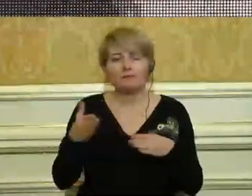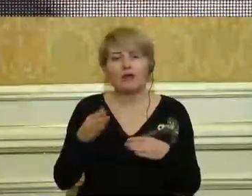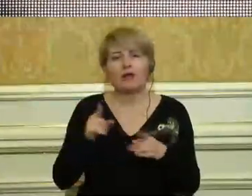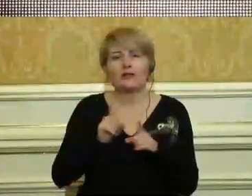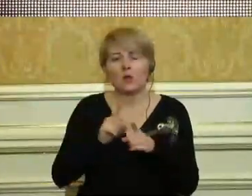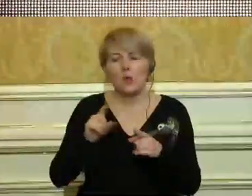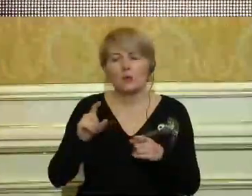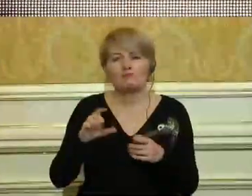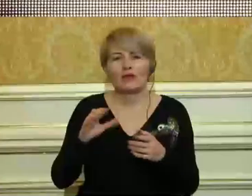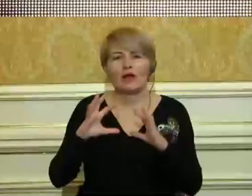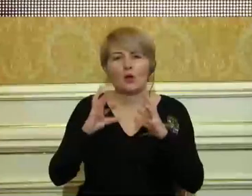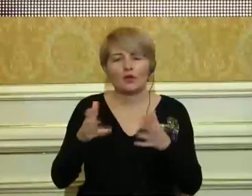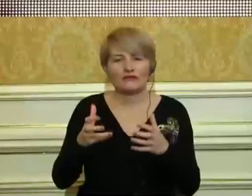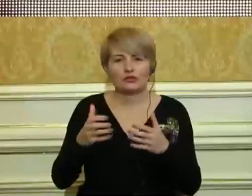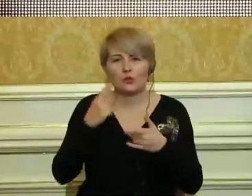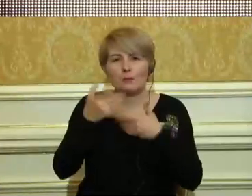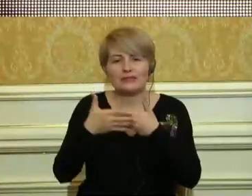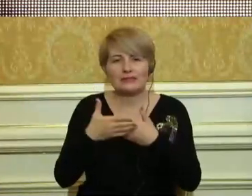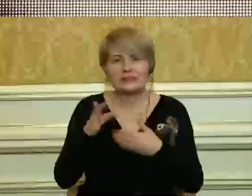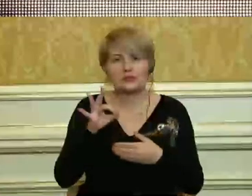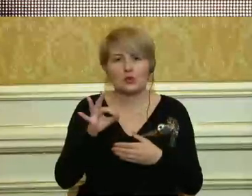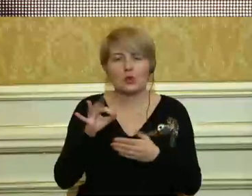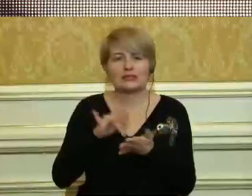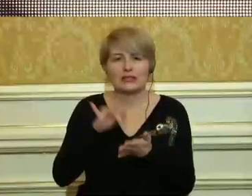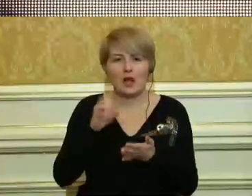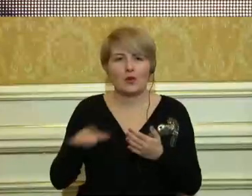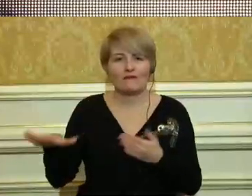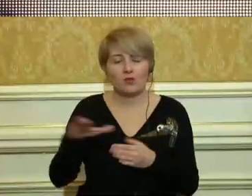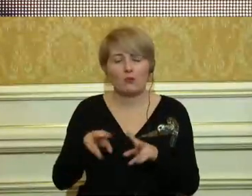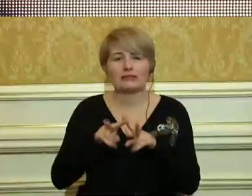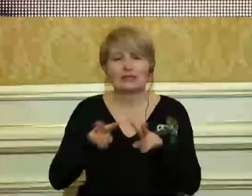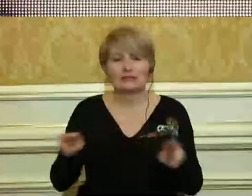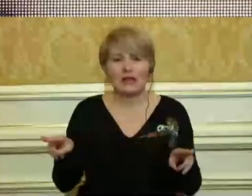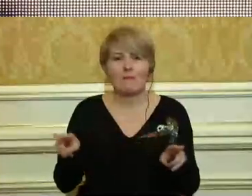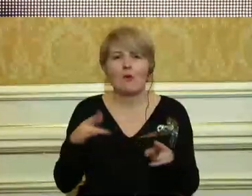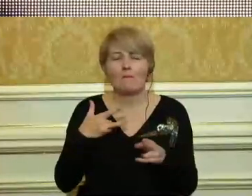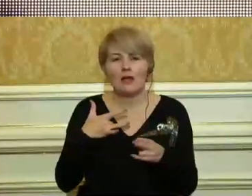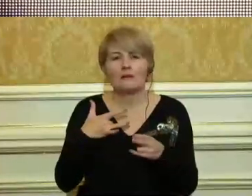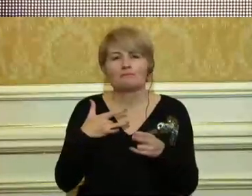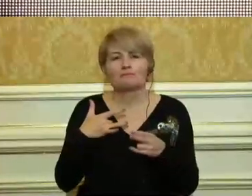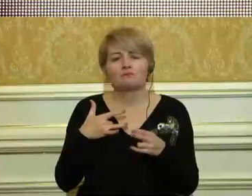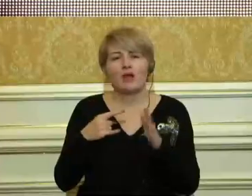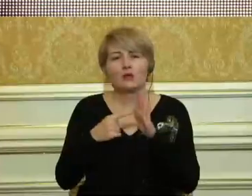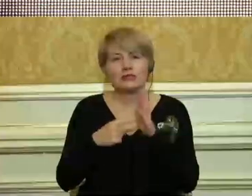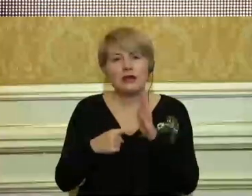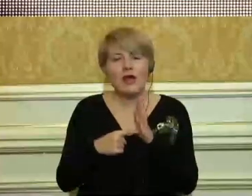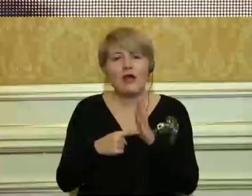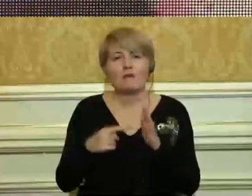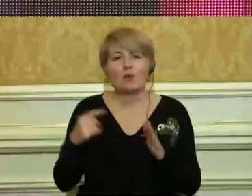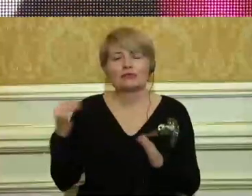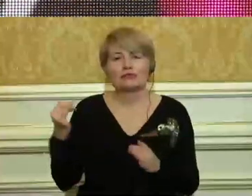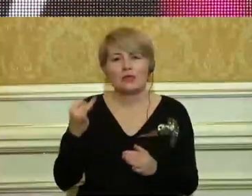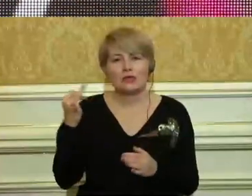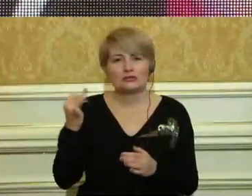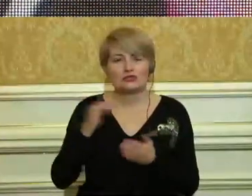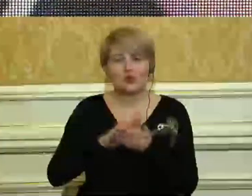Europe parts of Europe, but also kind of historical backgrounds. I'll